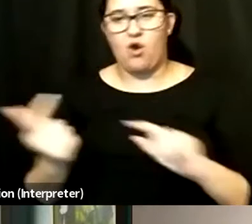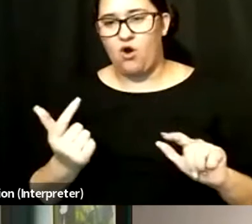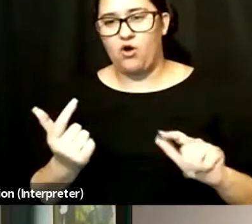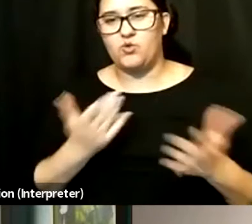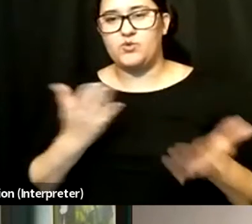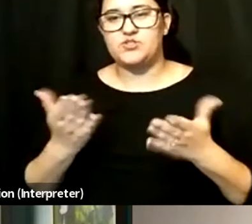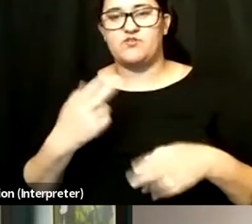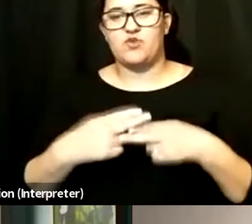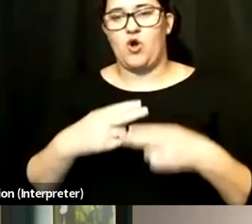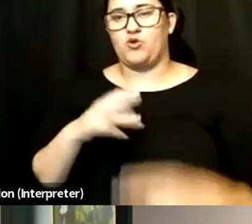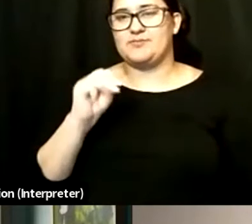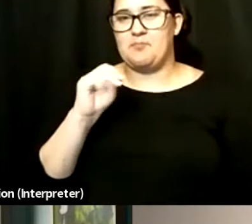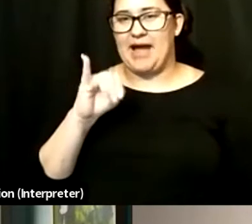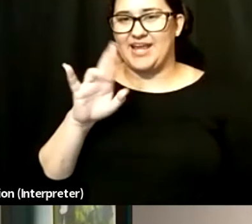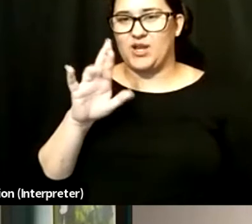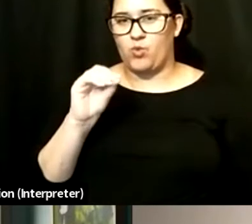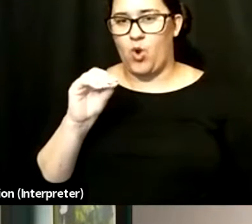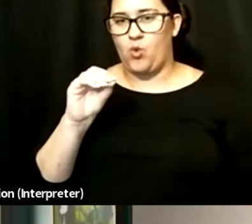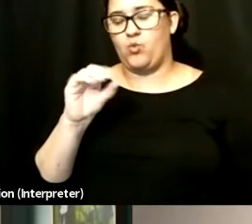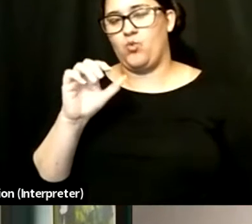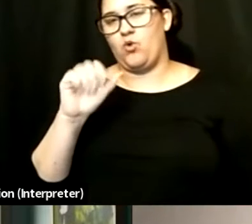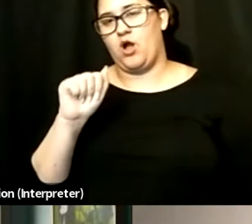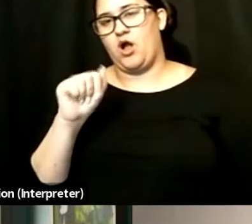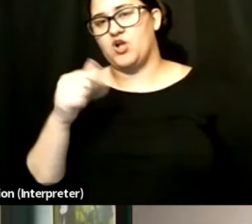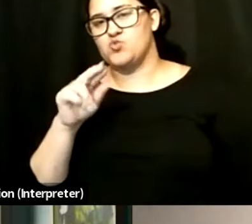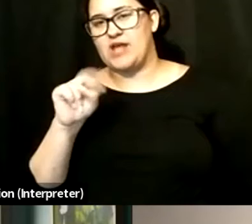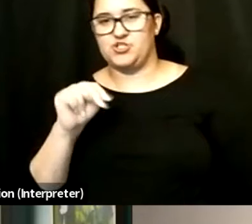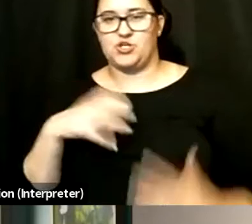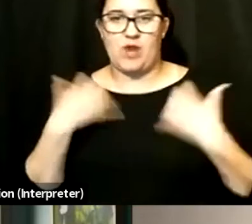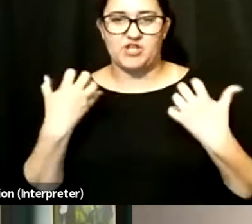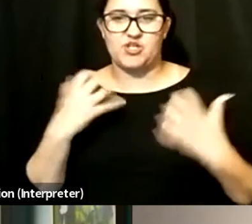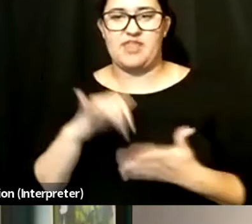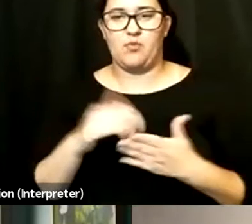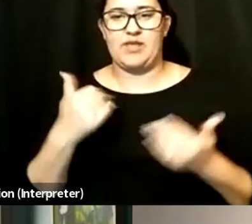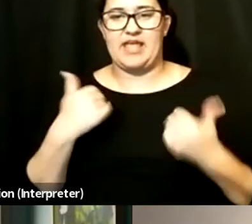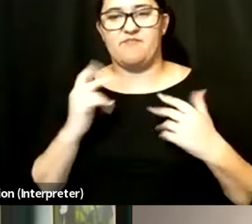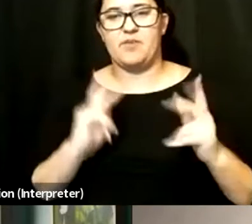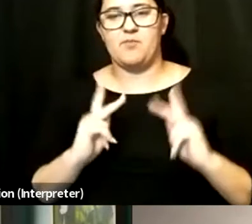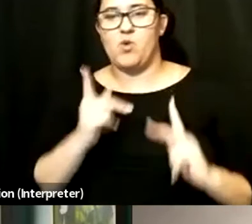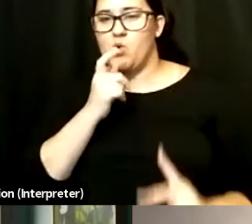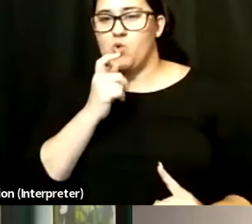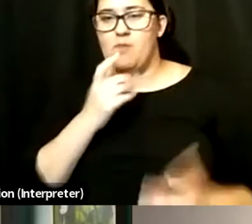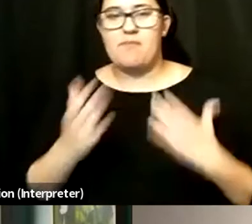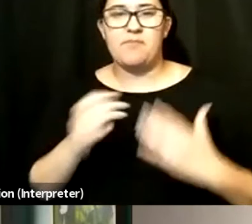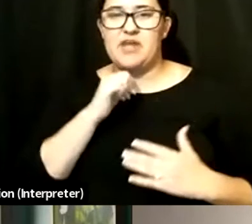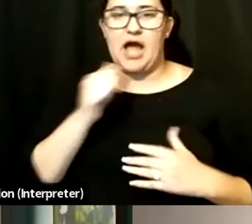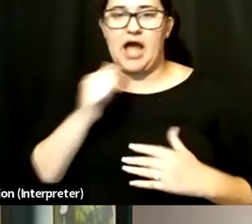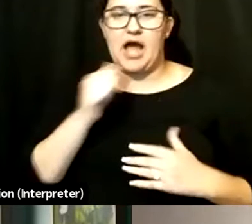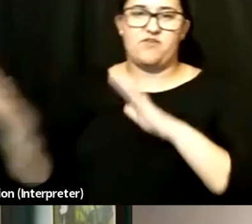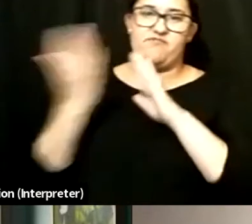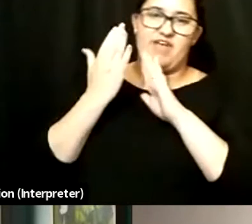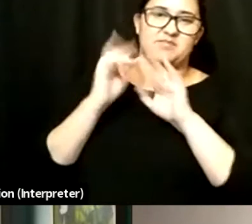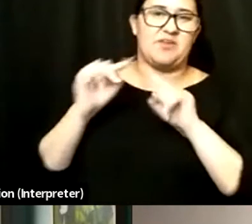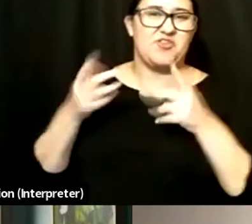them microaggressions, right? Where, you know, you have these situations that might not be super in your face, but they're there